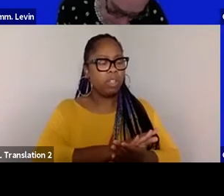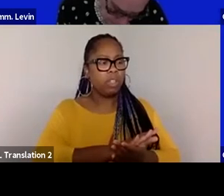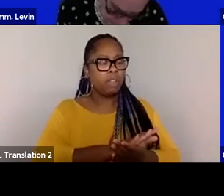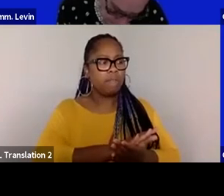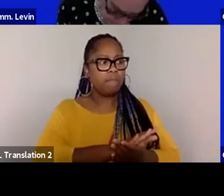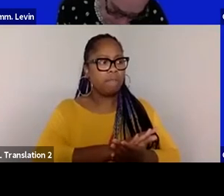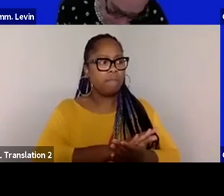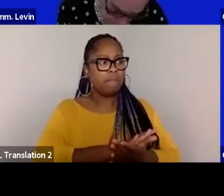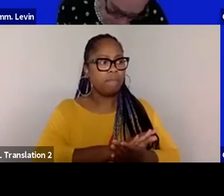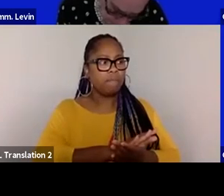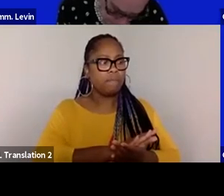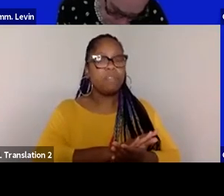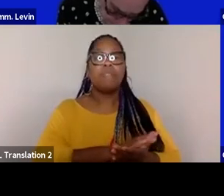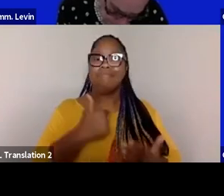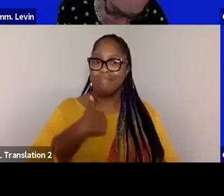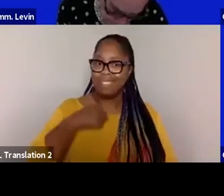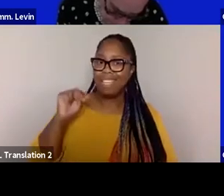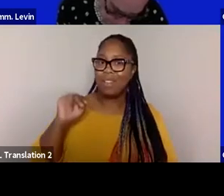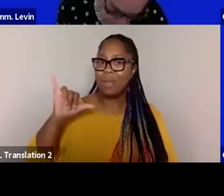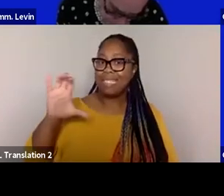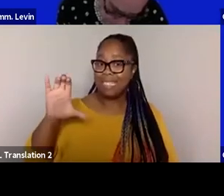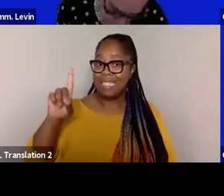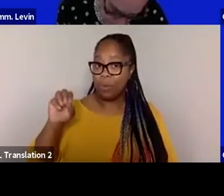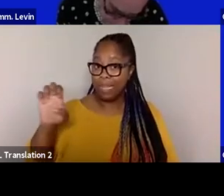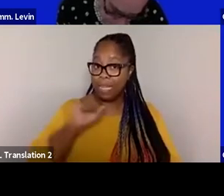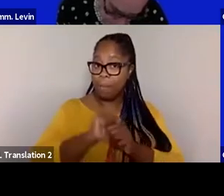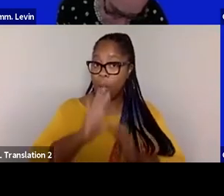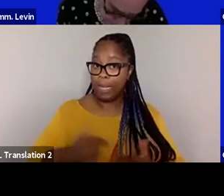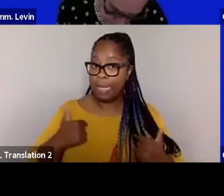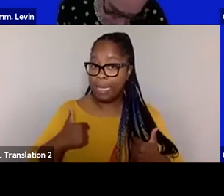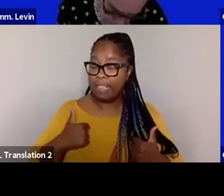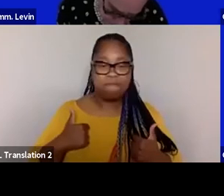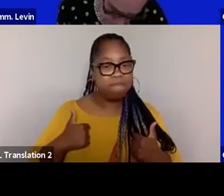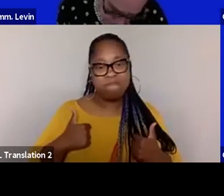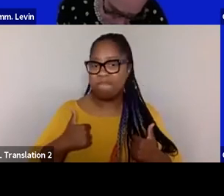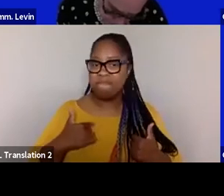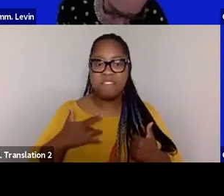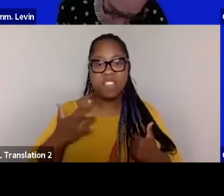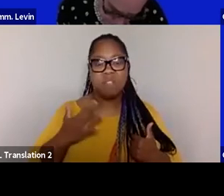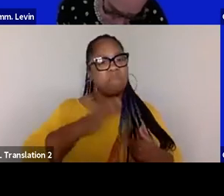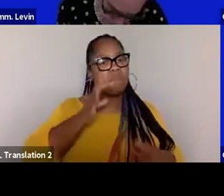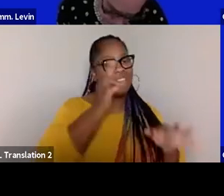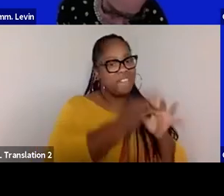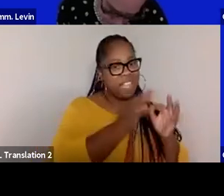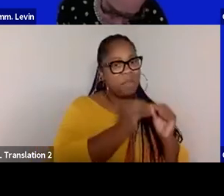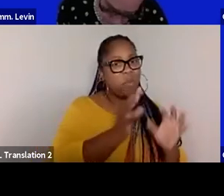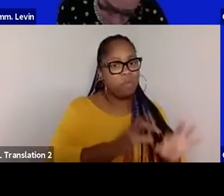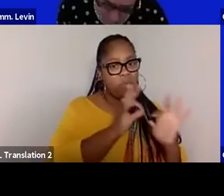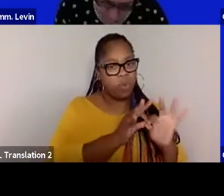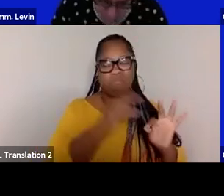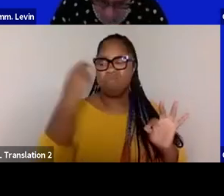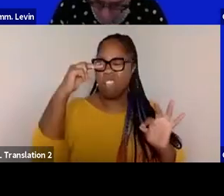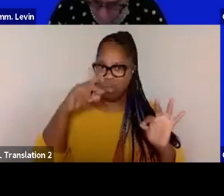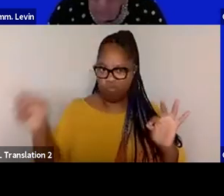an NYC DOE employee. I felt that my faith was more important to send my nephew, and